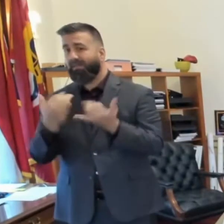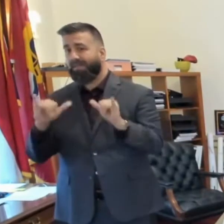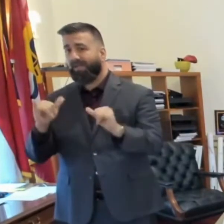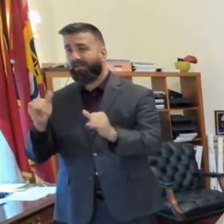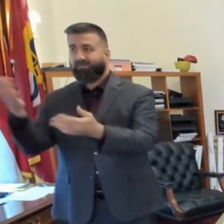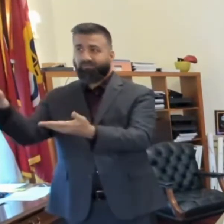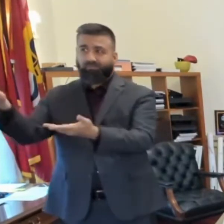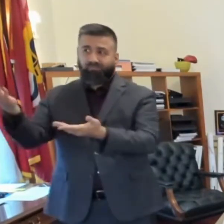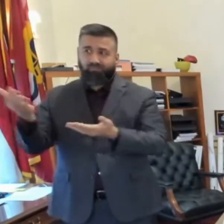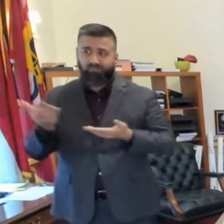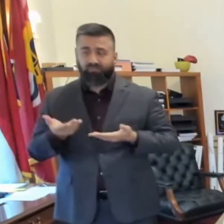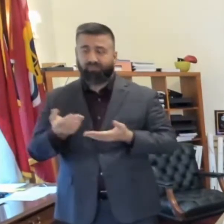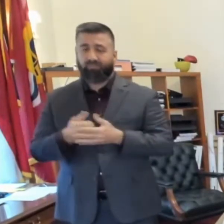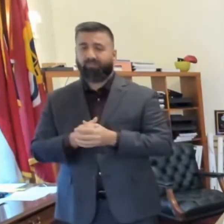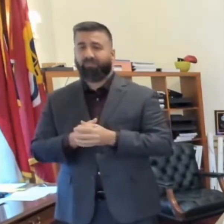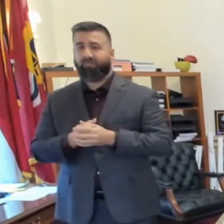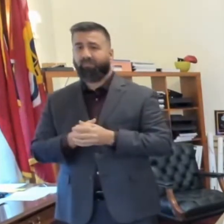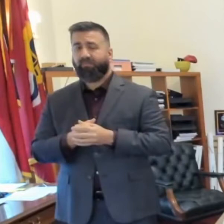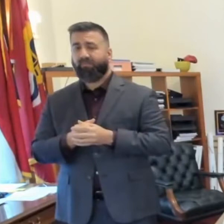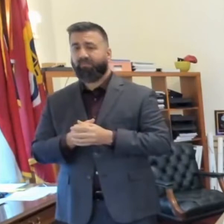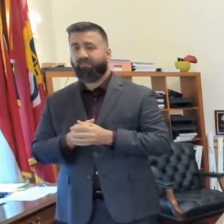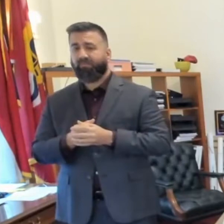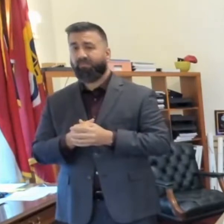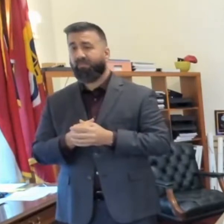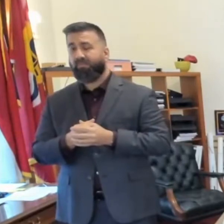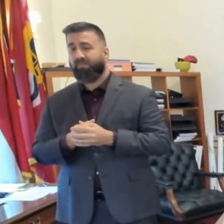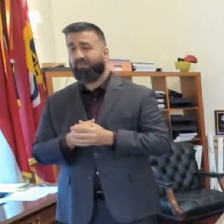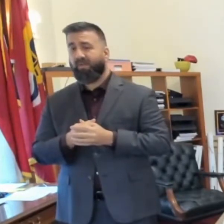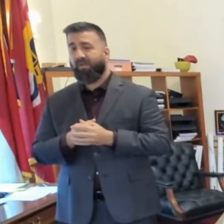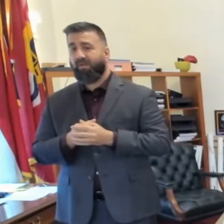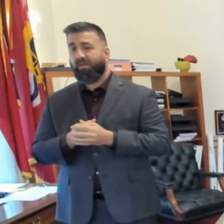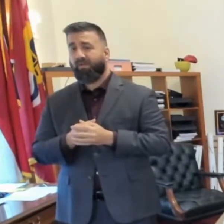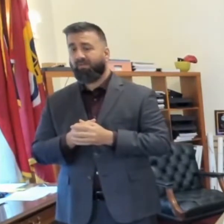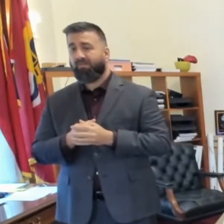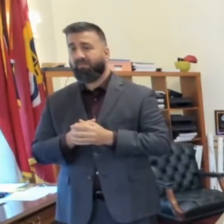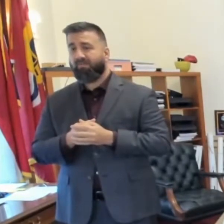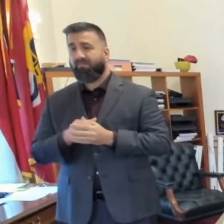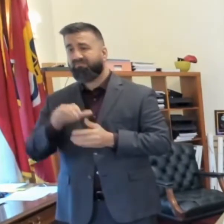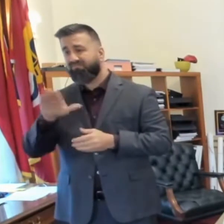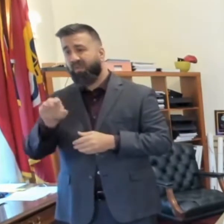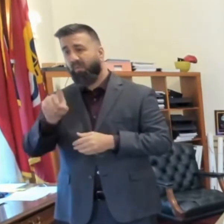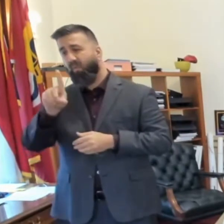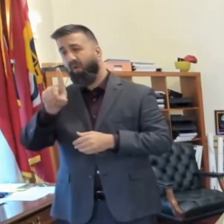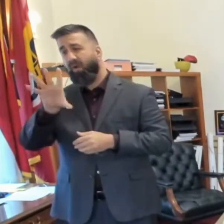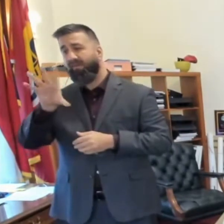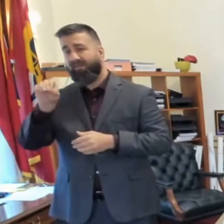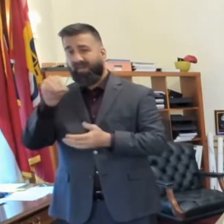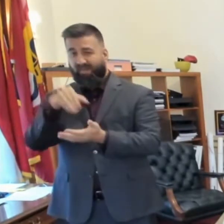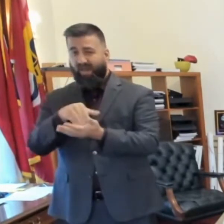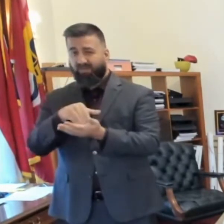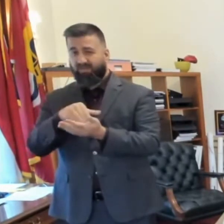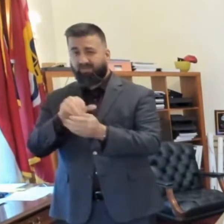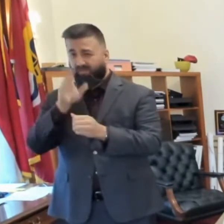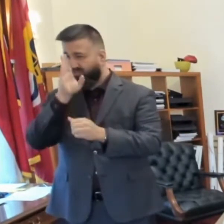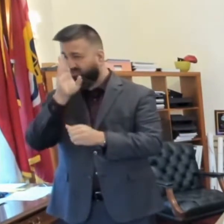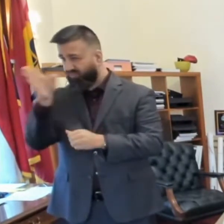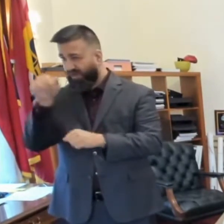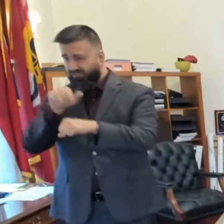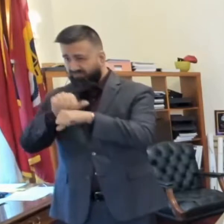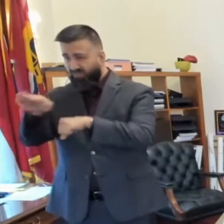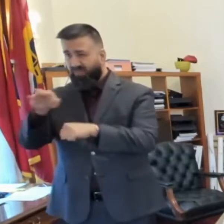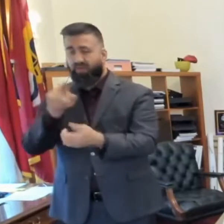transit. Half of that 312,000 are going direct to nursing homes